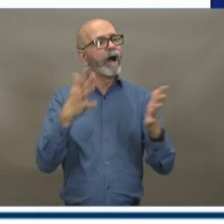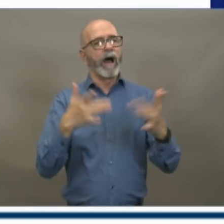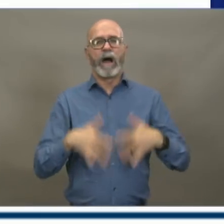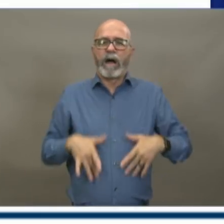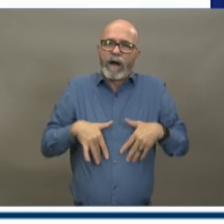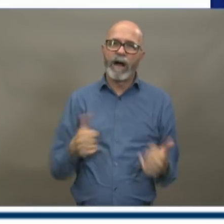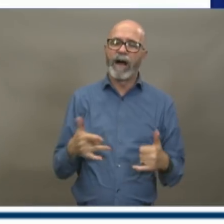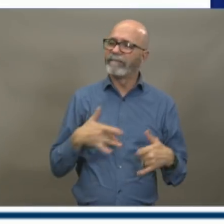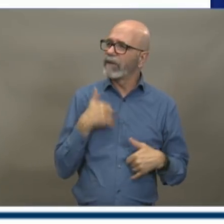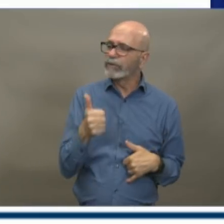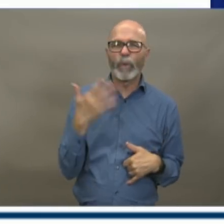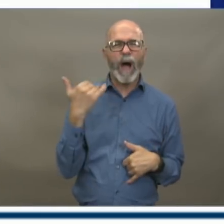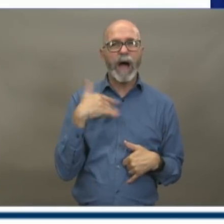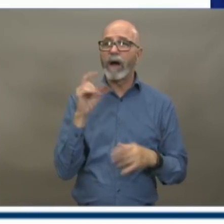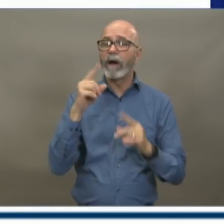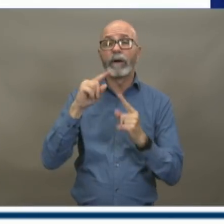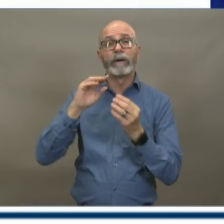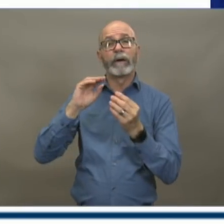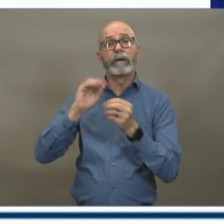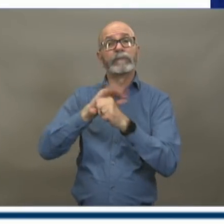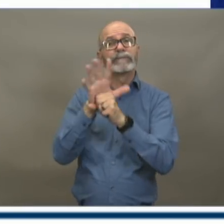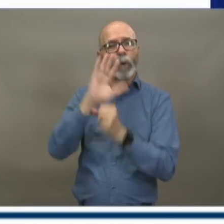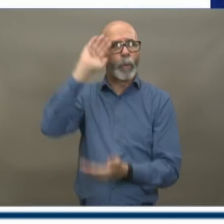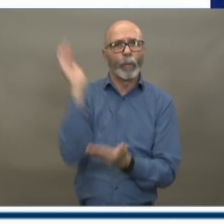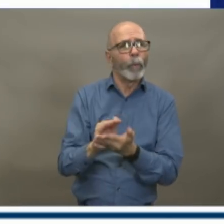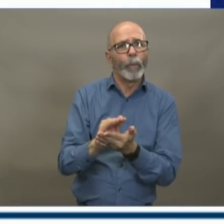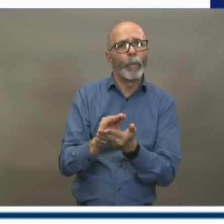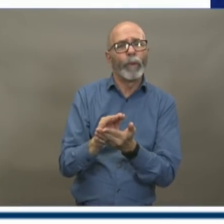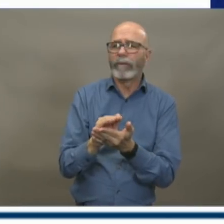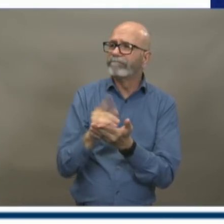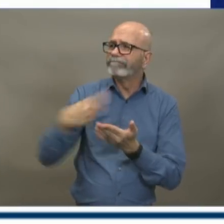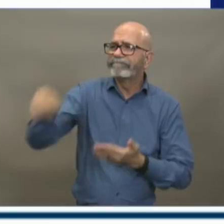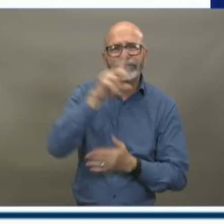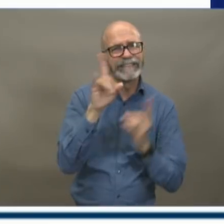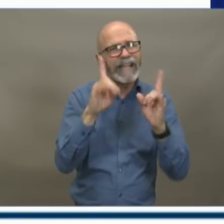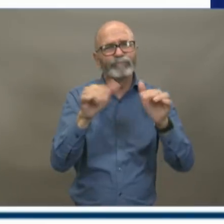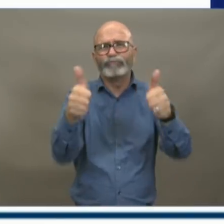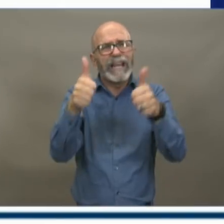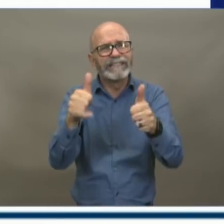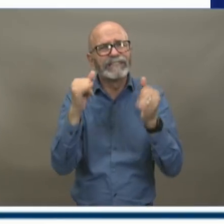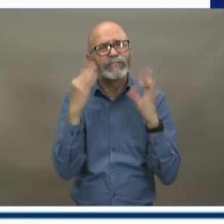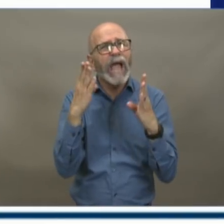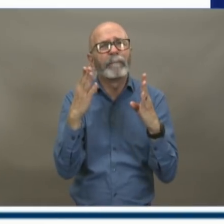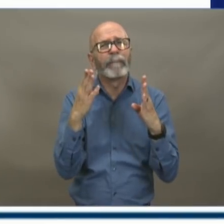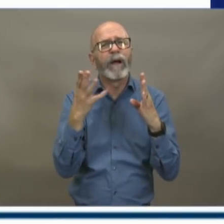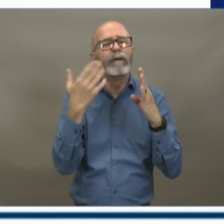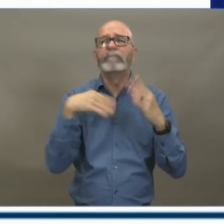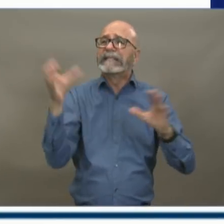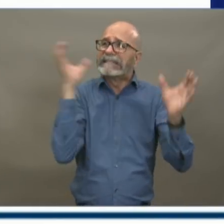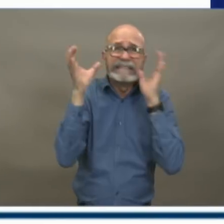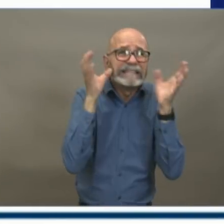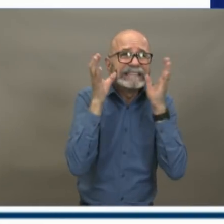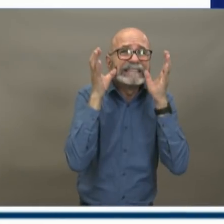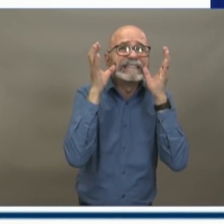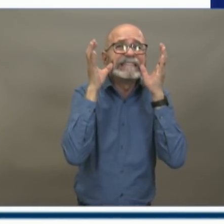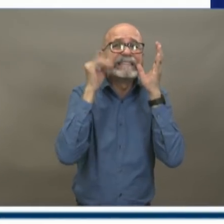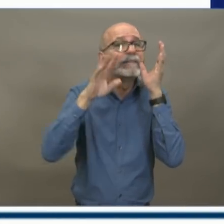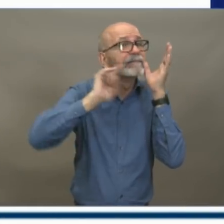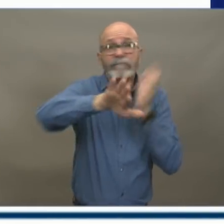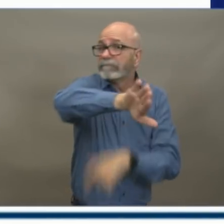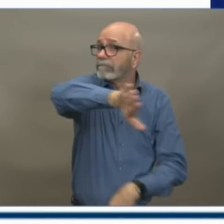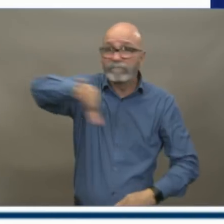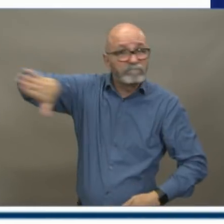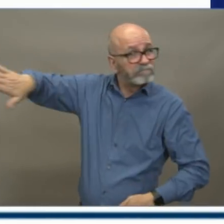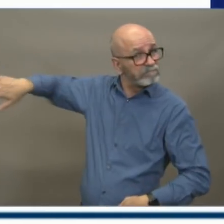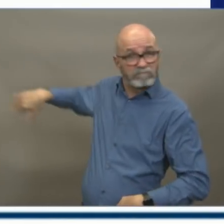of how well you've been doing in coping with COVID-19. Without your cooperation and willingness to follow the protocols, we wouldn't